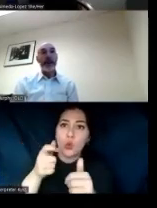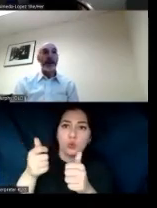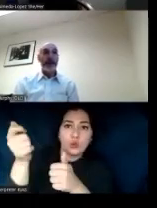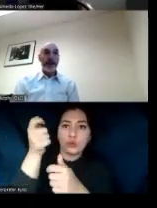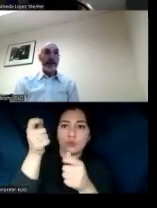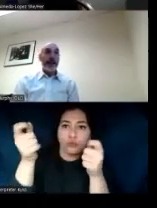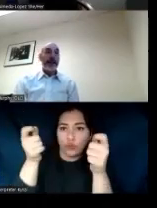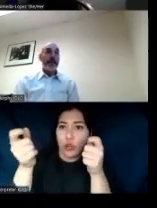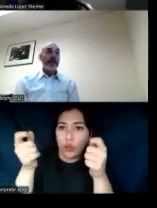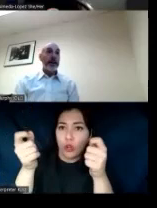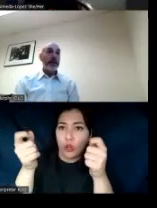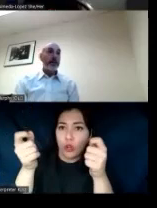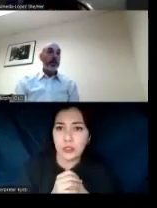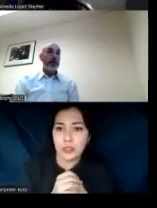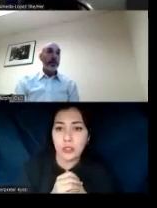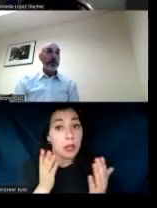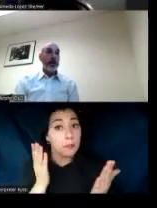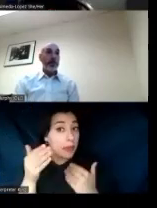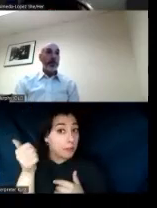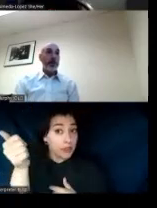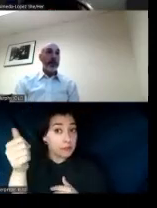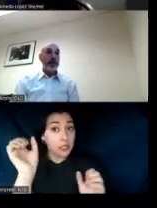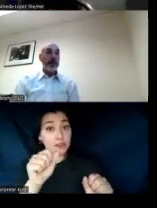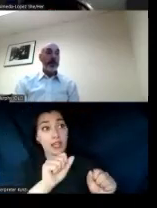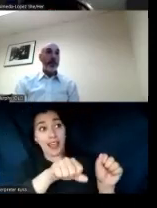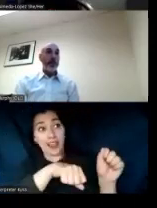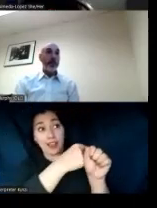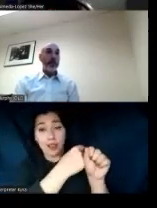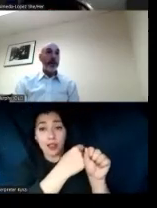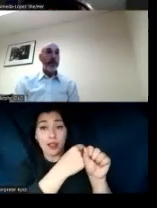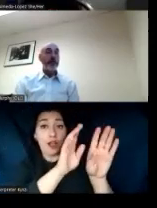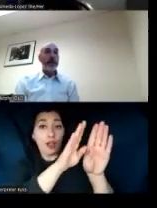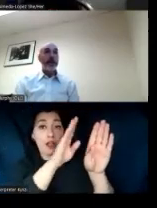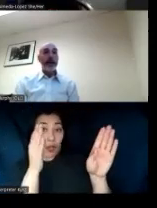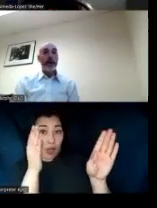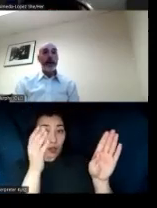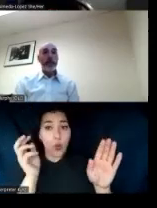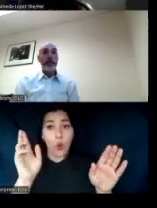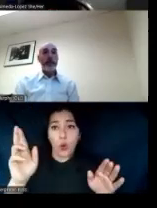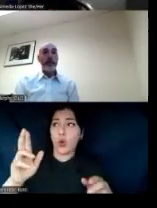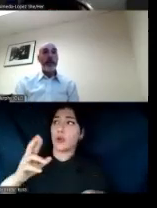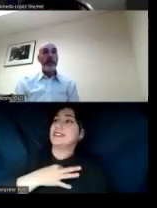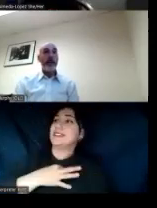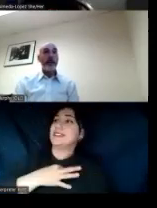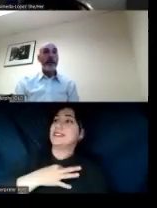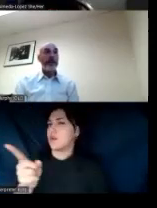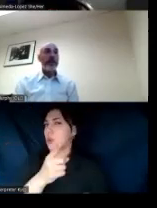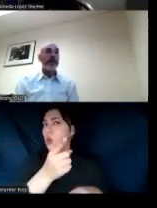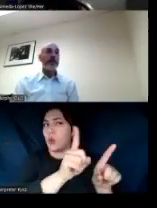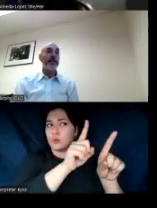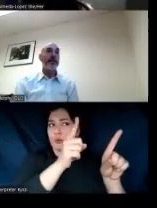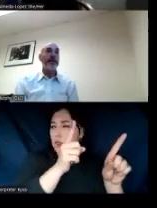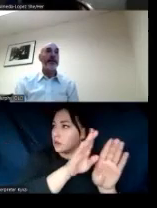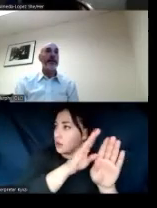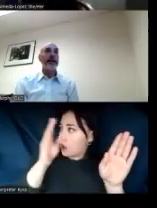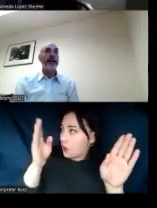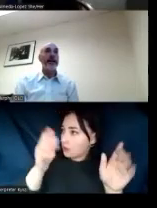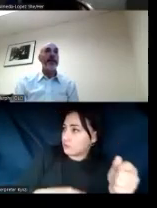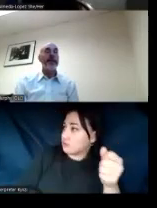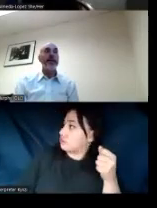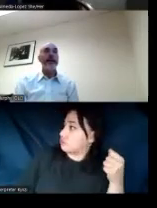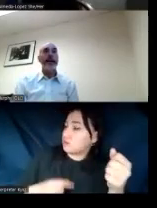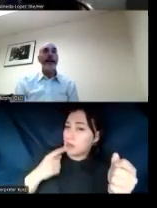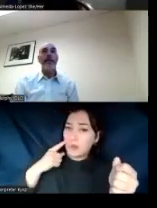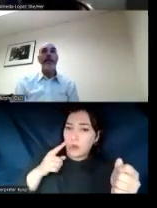They may either unlock the door or station a poll worker there to make sure that people have the assistance that they